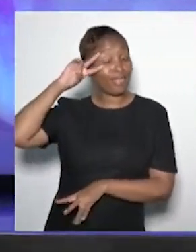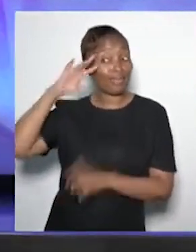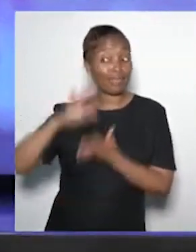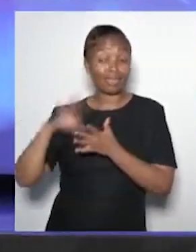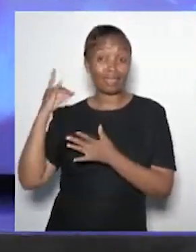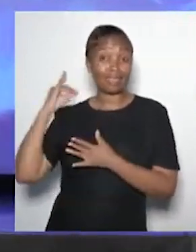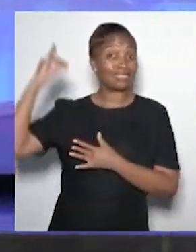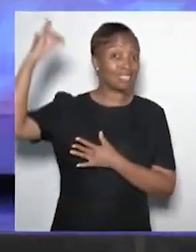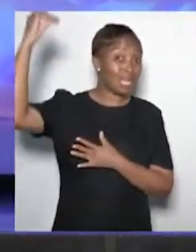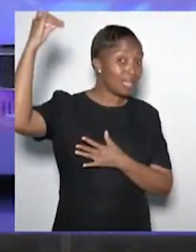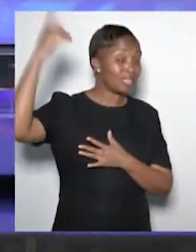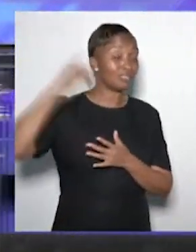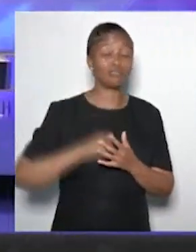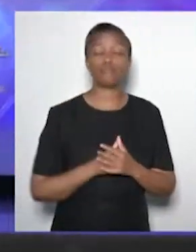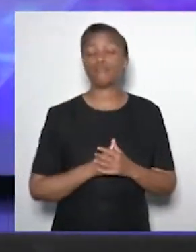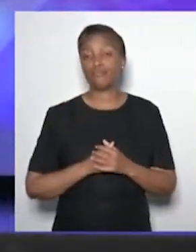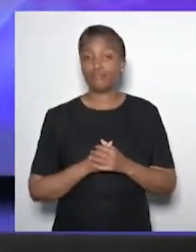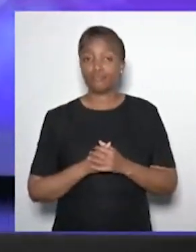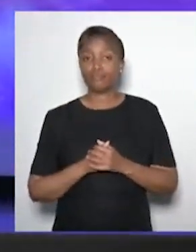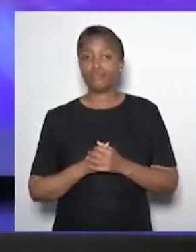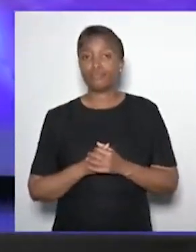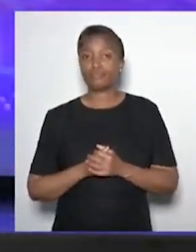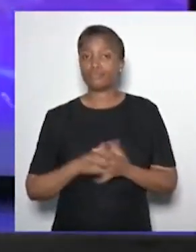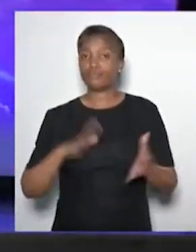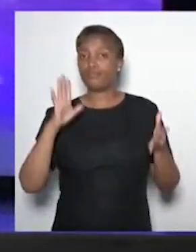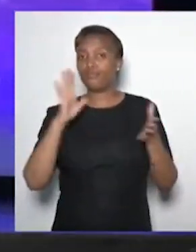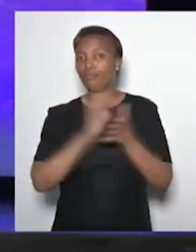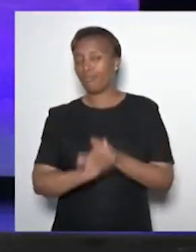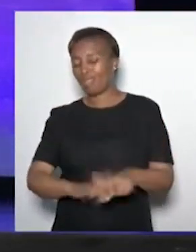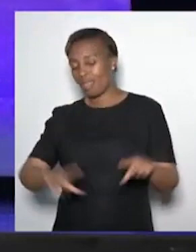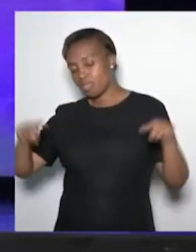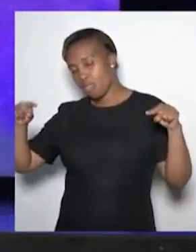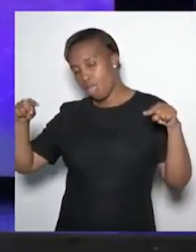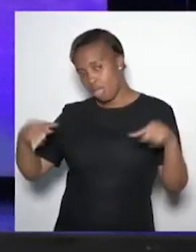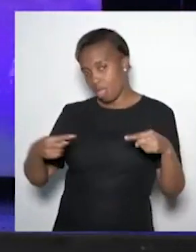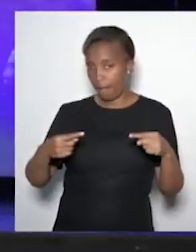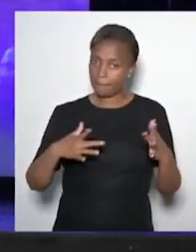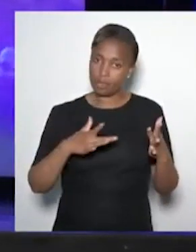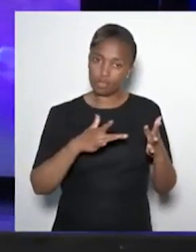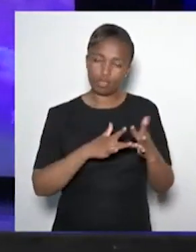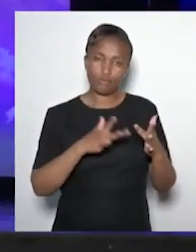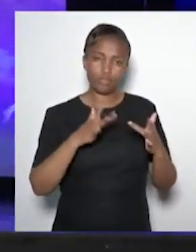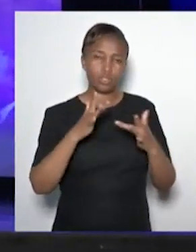Goliaths, and the opposers of Jesus'